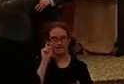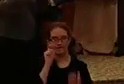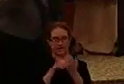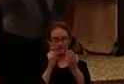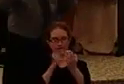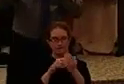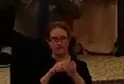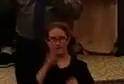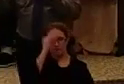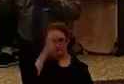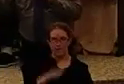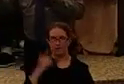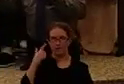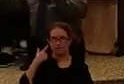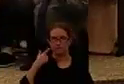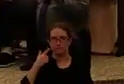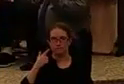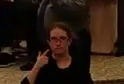does, the guy has a gun.